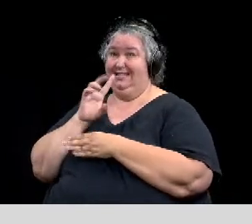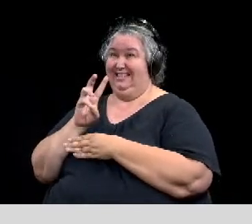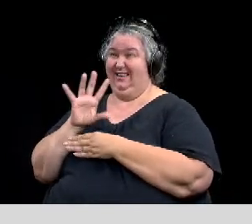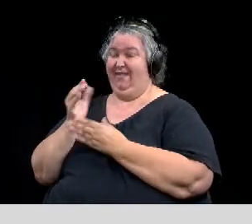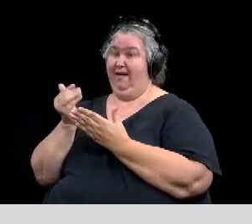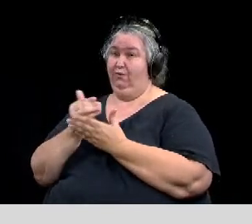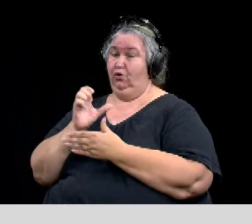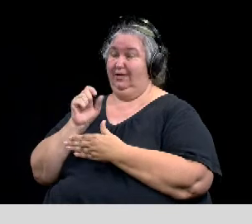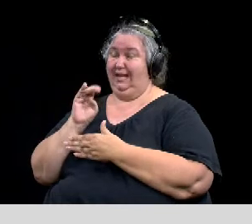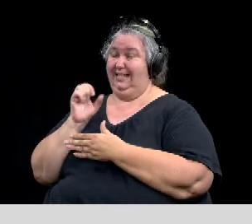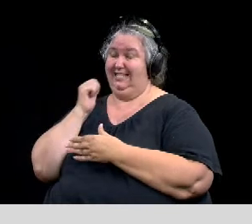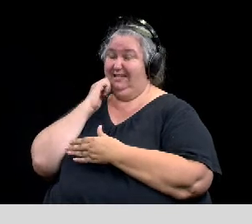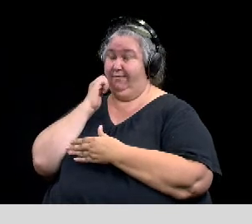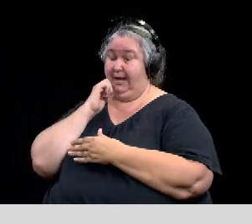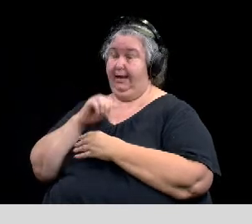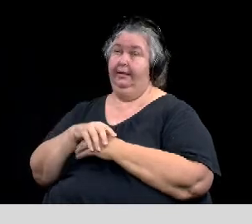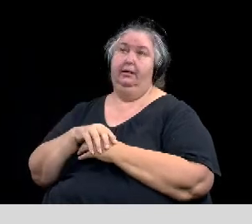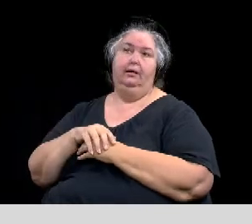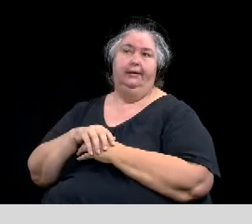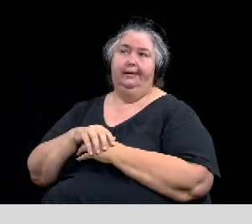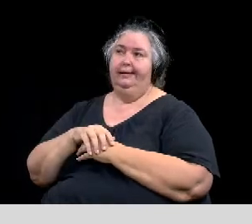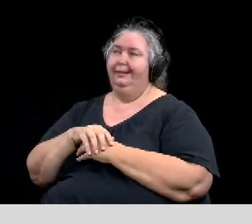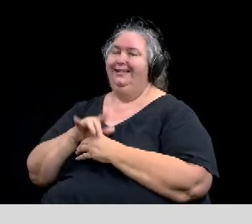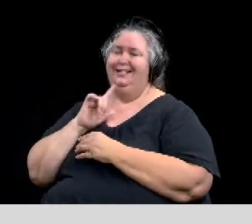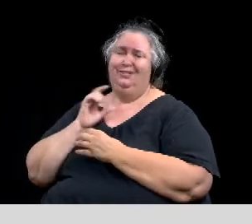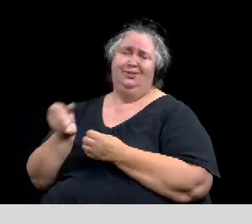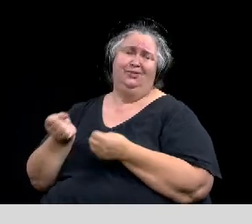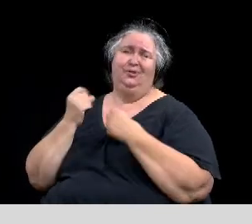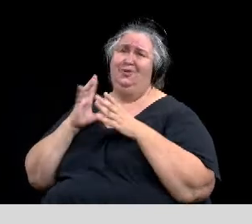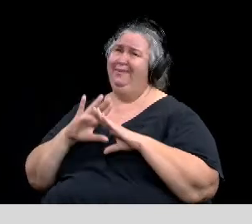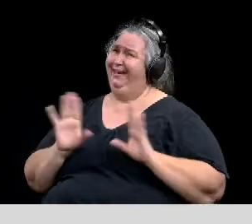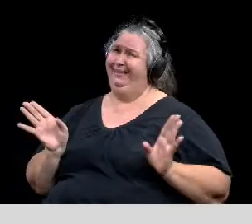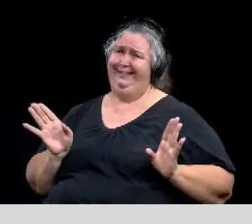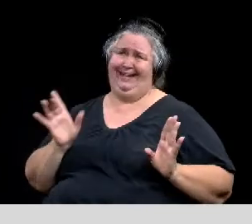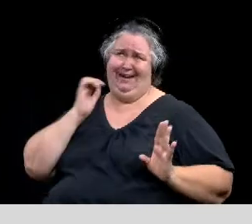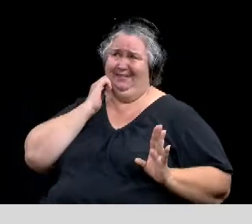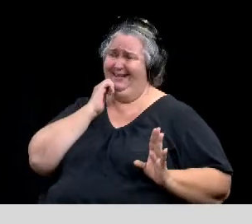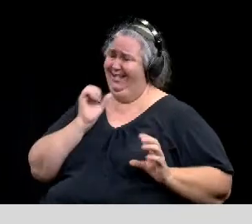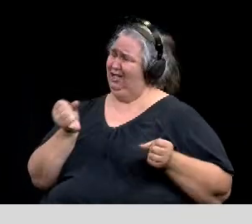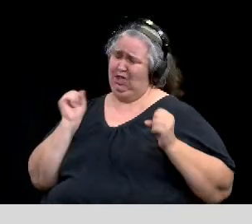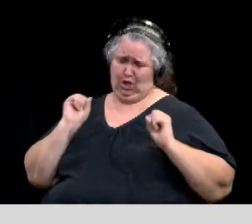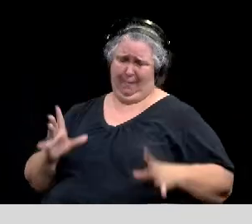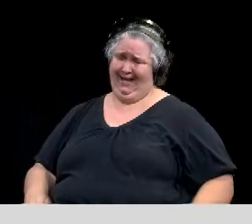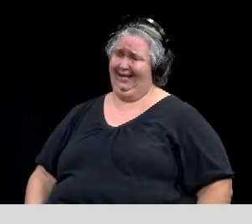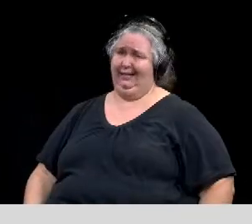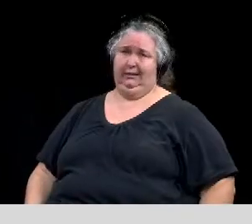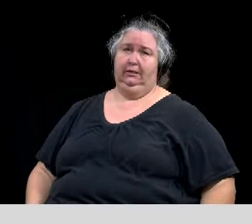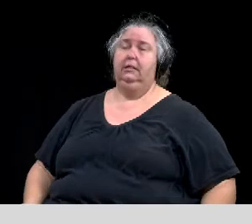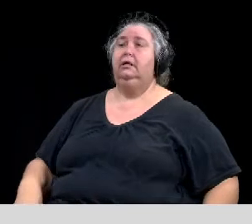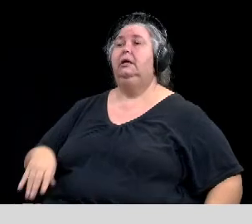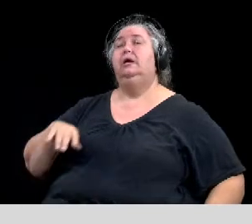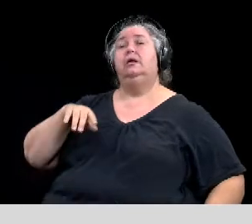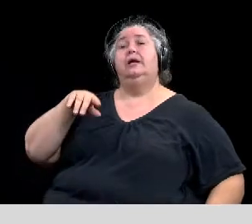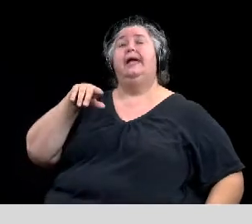day. This is just simply too many new cases each day for a community our size. It indicates